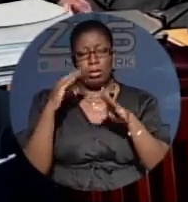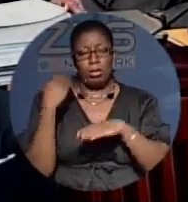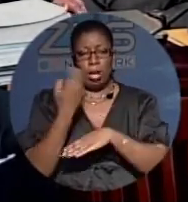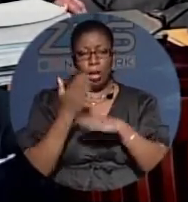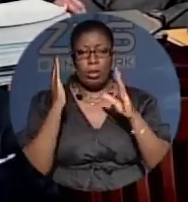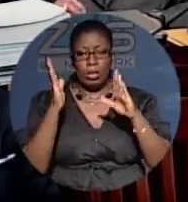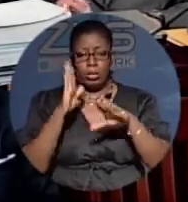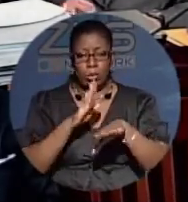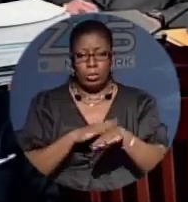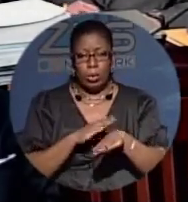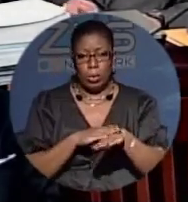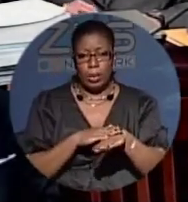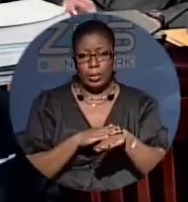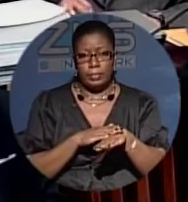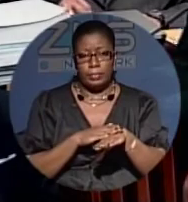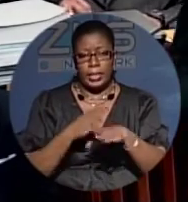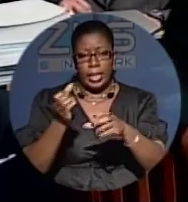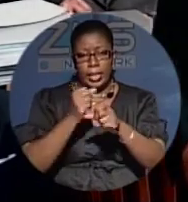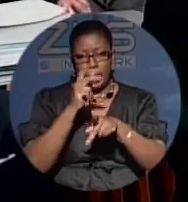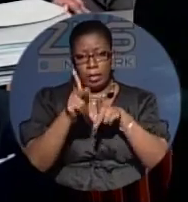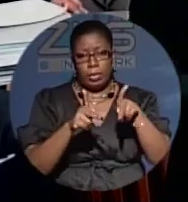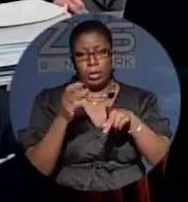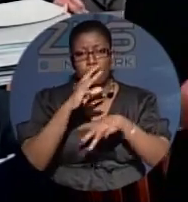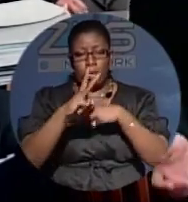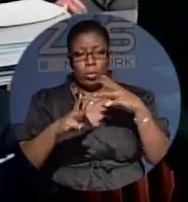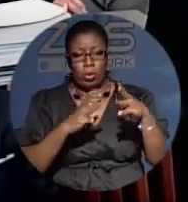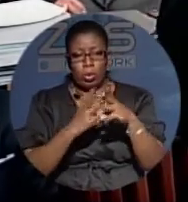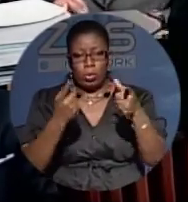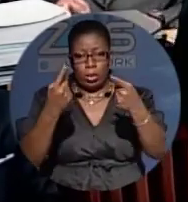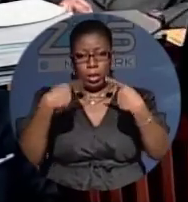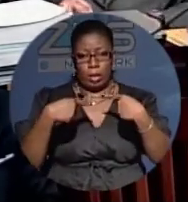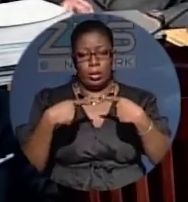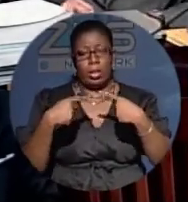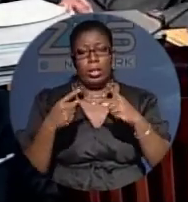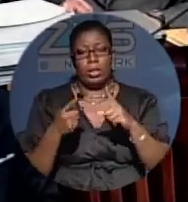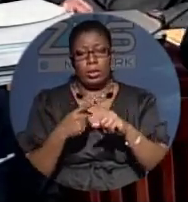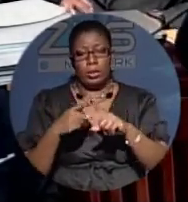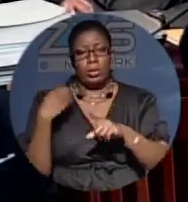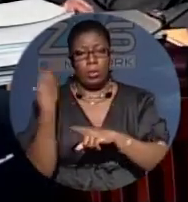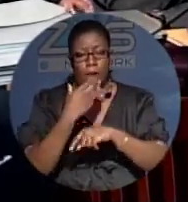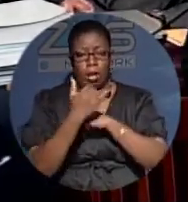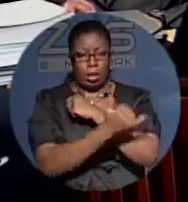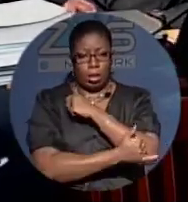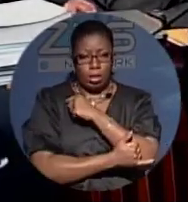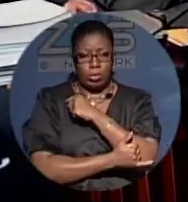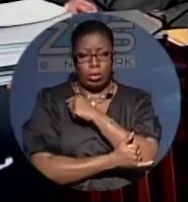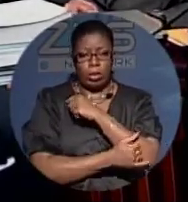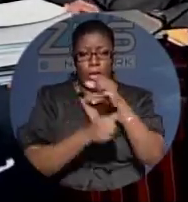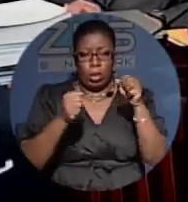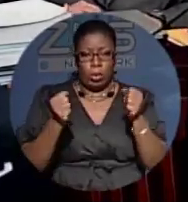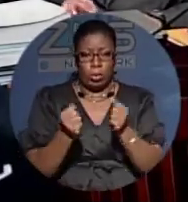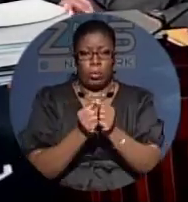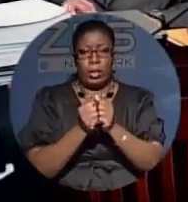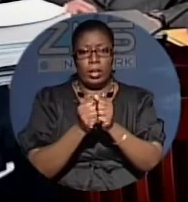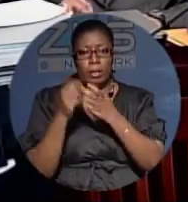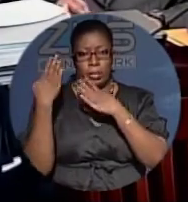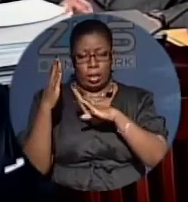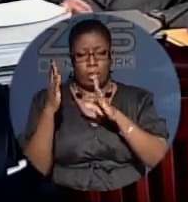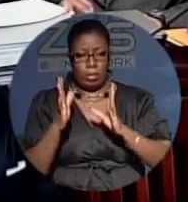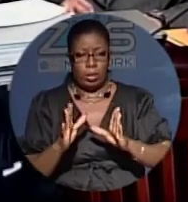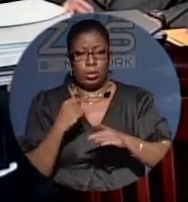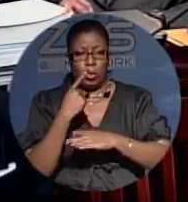attention on getting people of the world who come into our country, along with Bahamians who live in here,